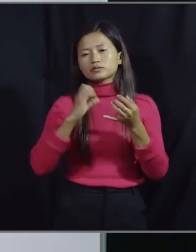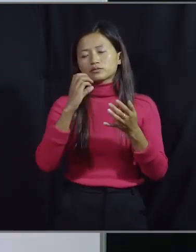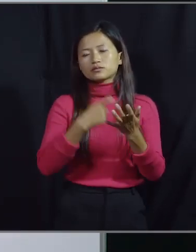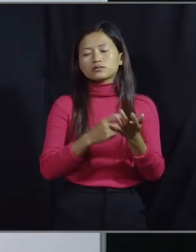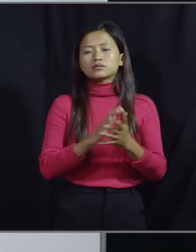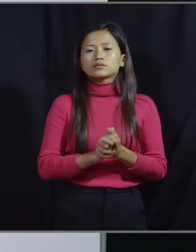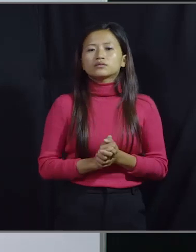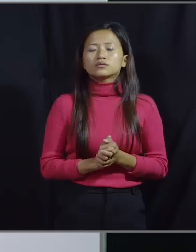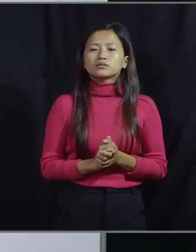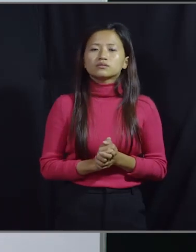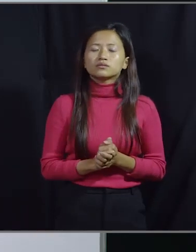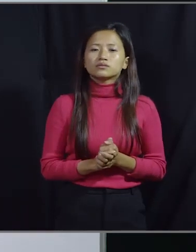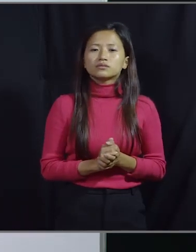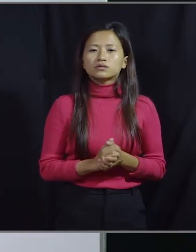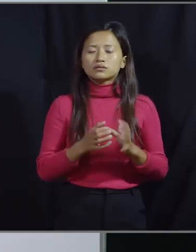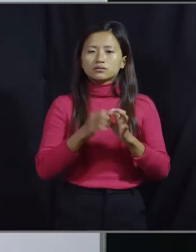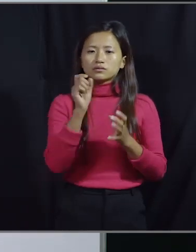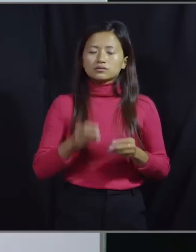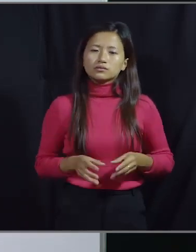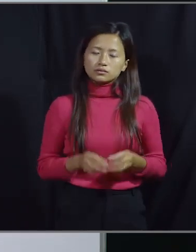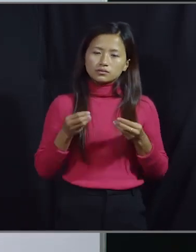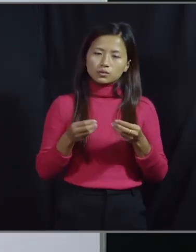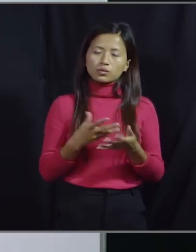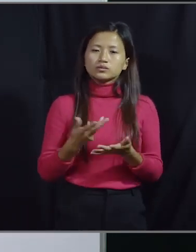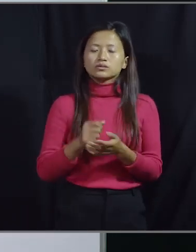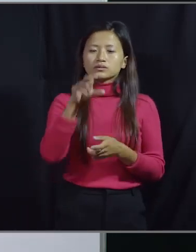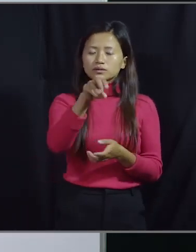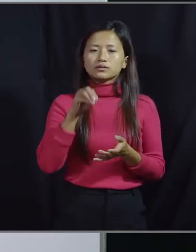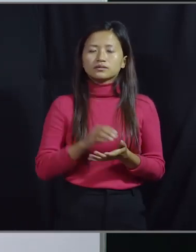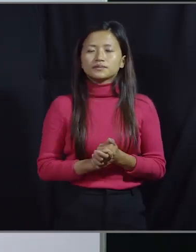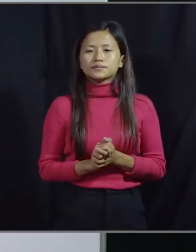ratio this sacrificing partner has to get, or